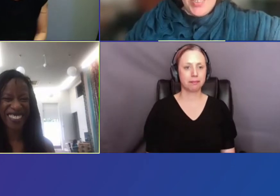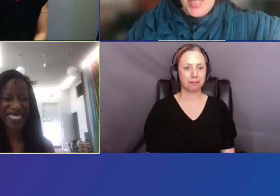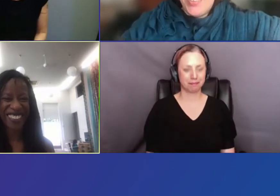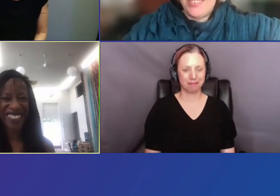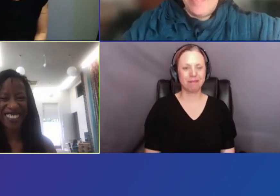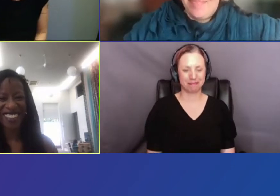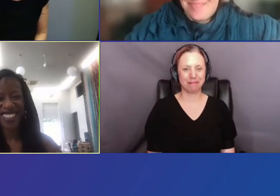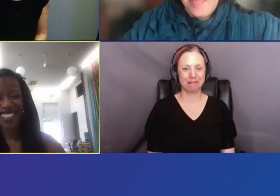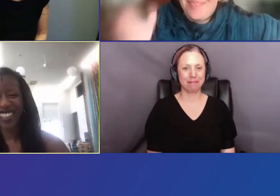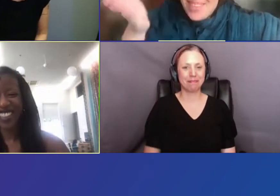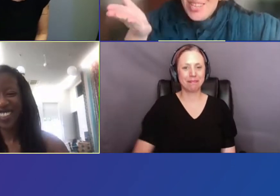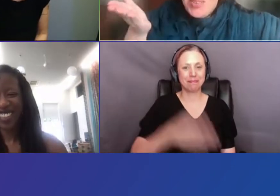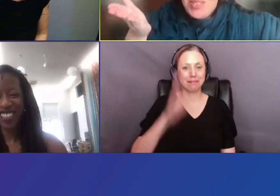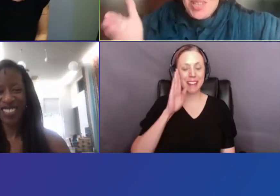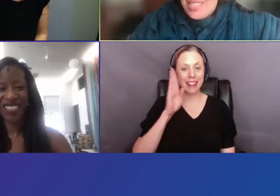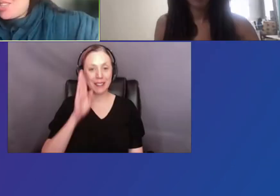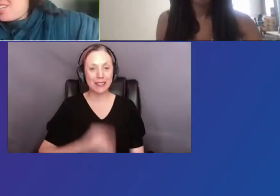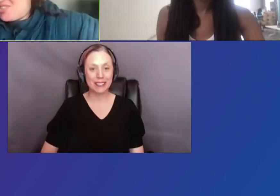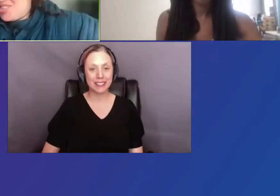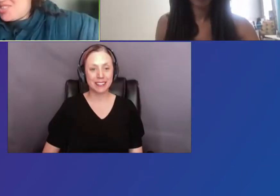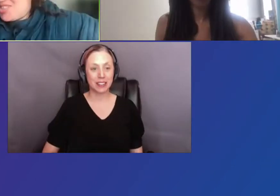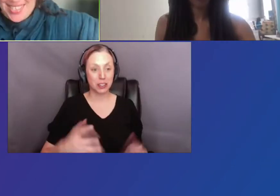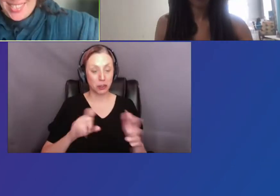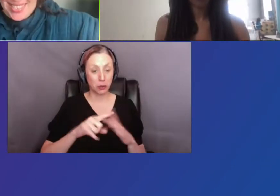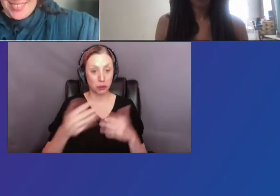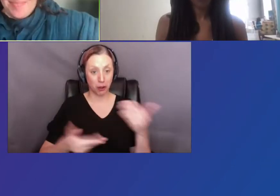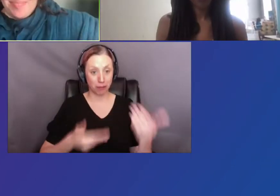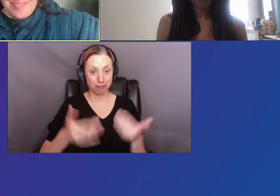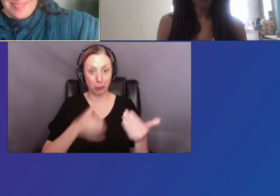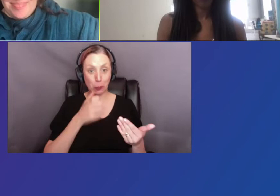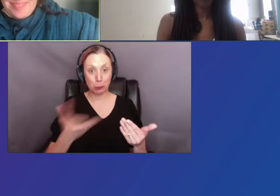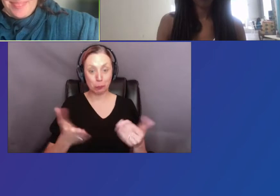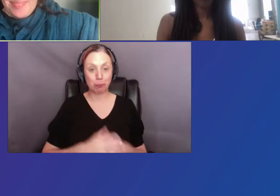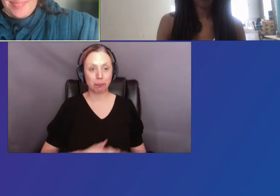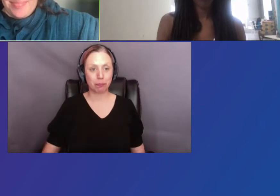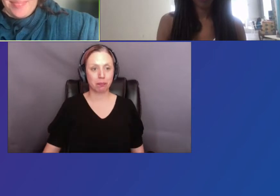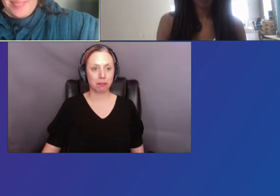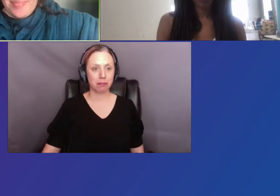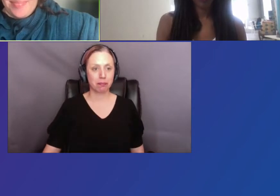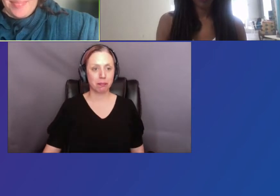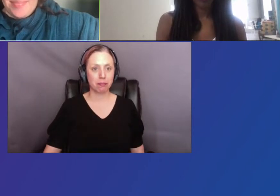Hello. Would you like to start introductions?